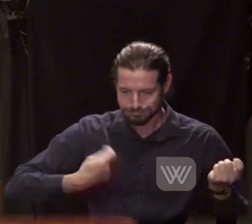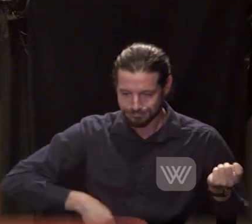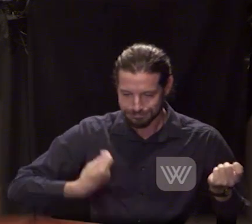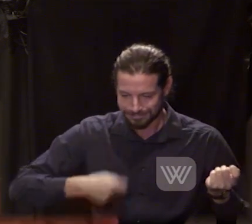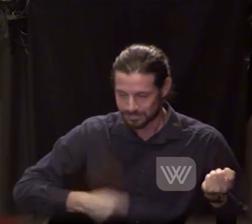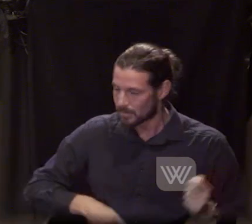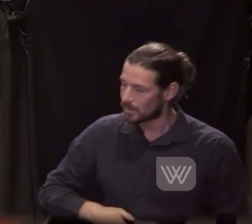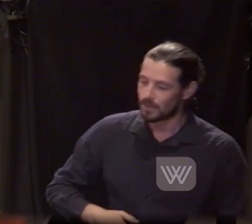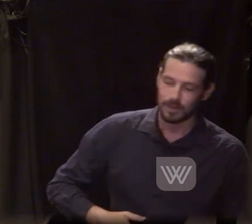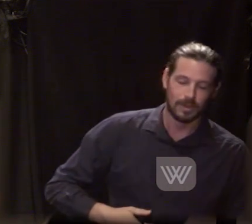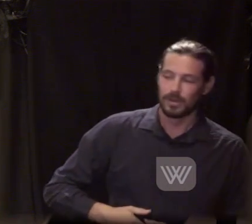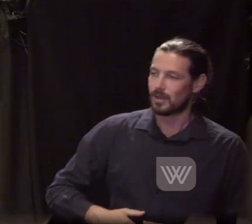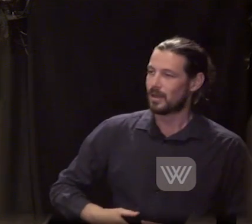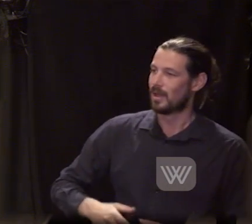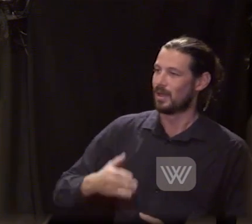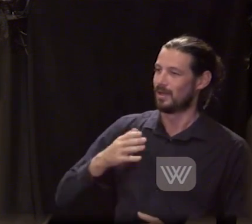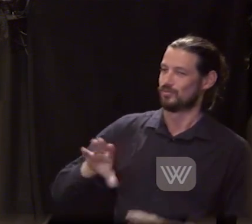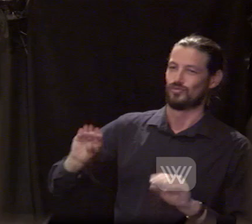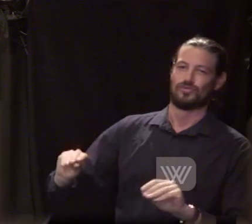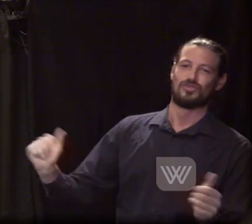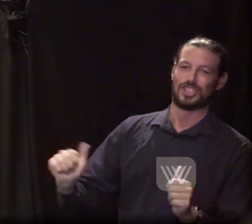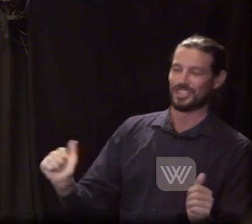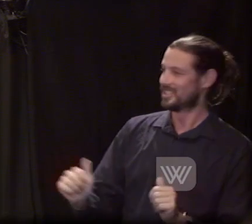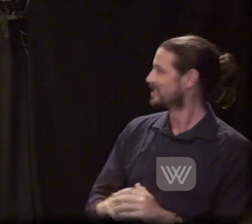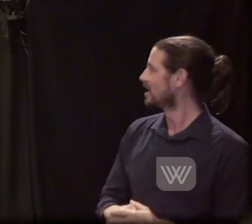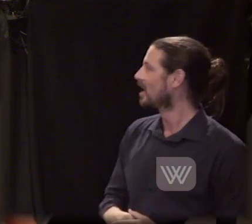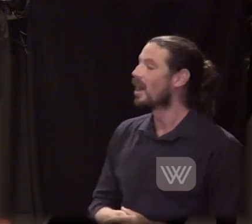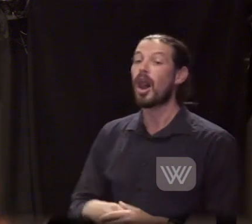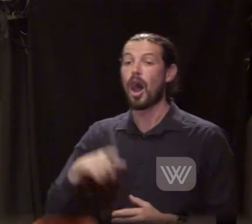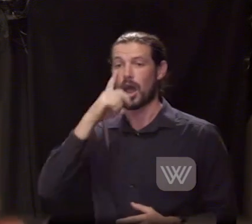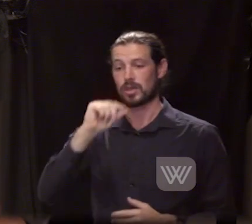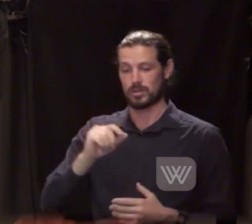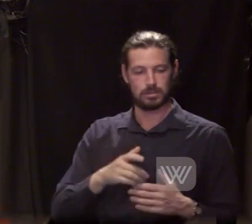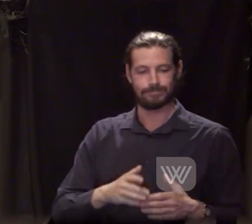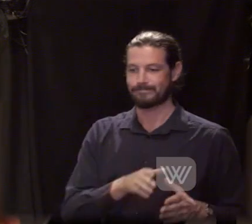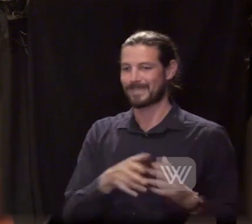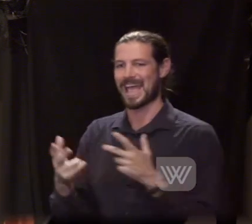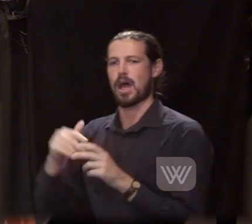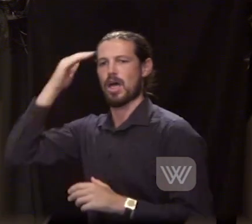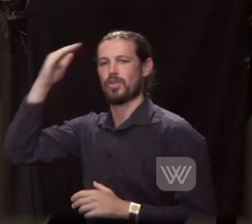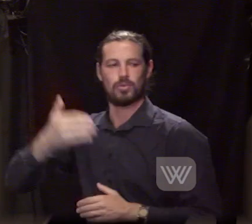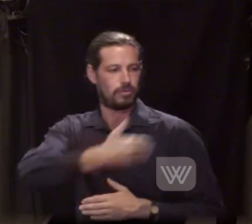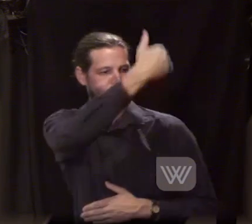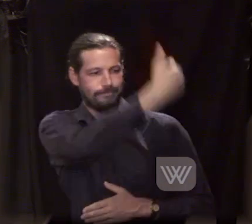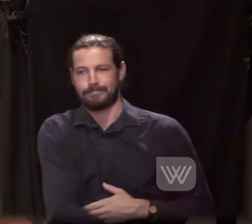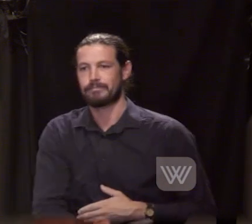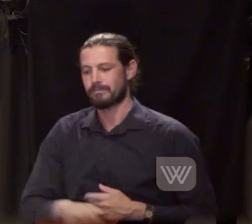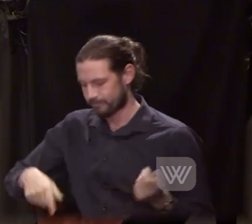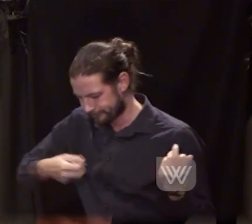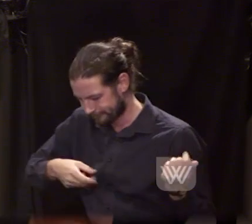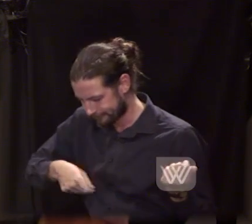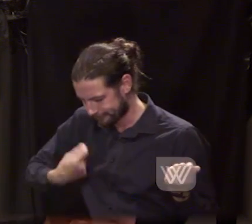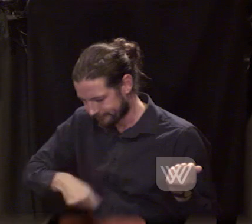actually like a contained space. Practicing the ukulele sitting out in the airlock? Yeah, I would try to contain myself so that I would disturb as few people as possible